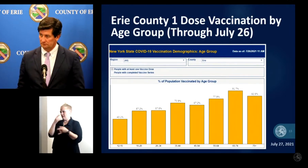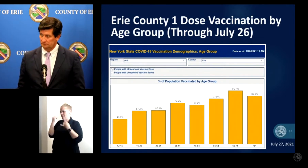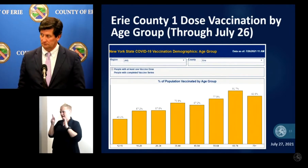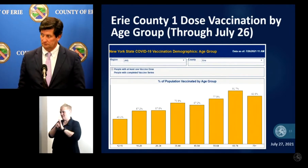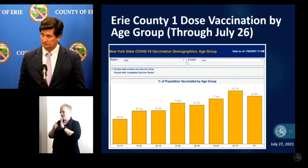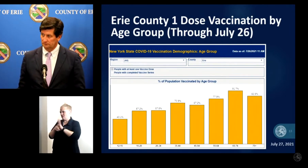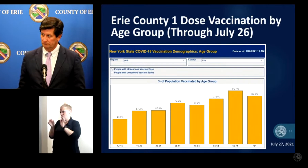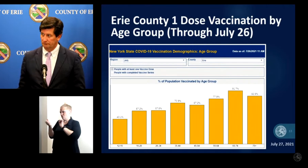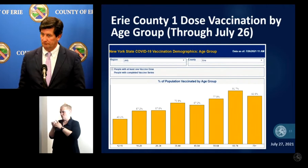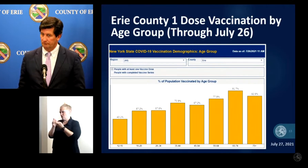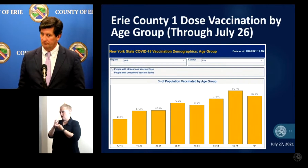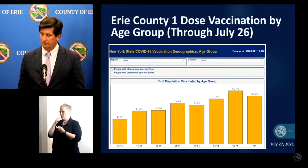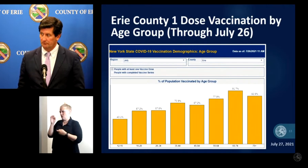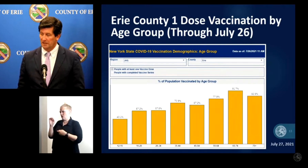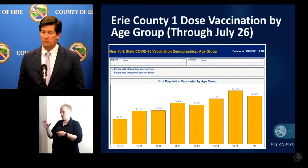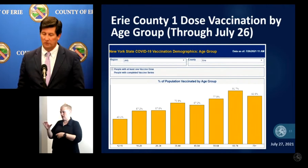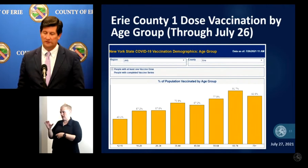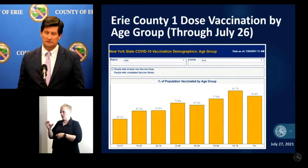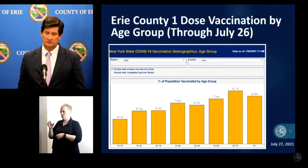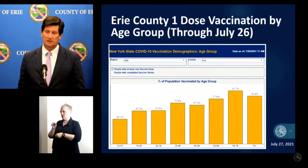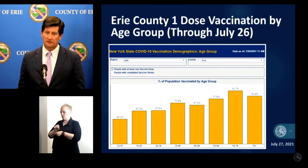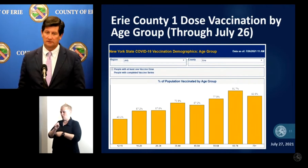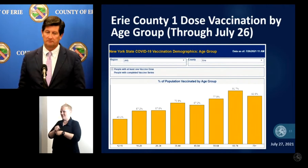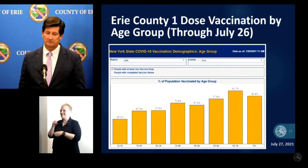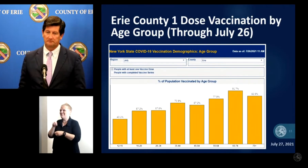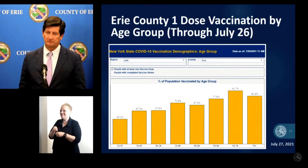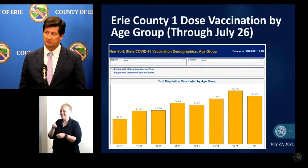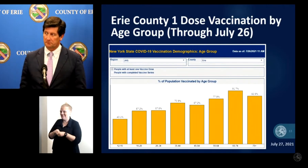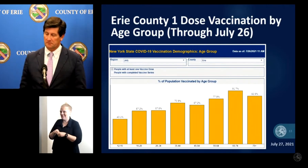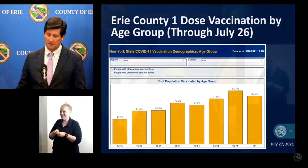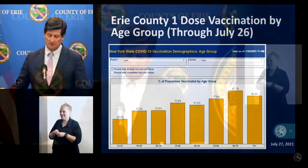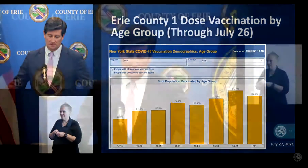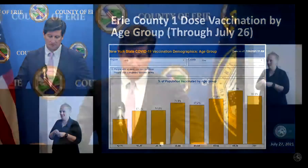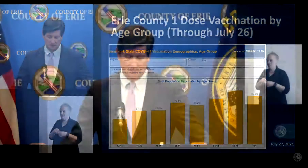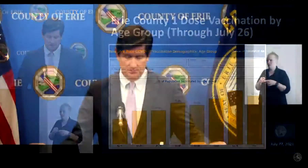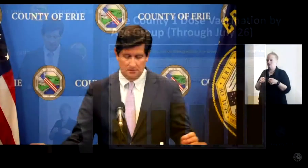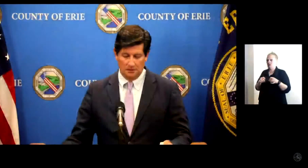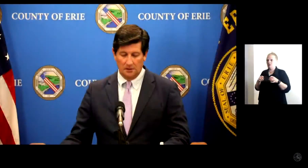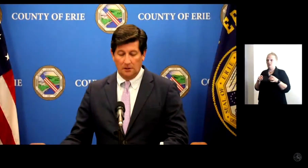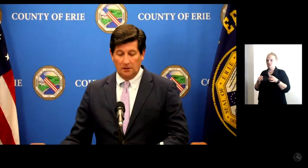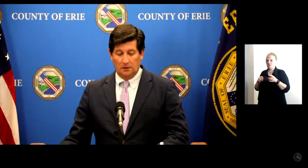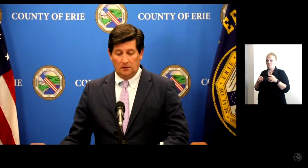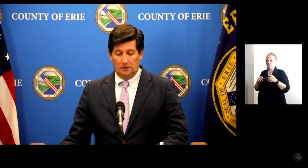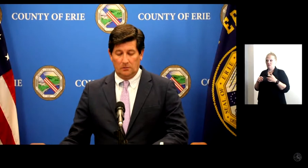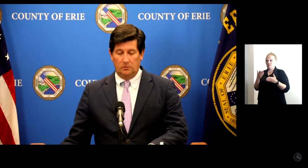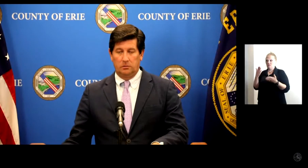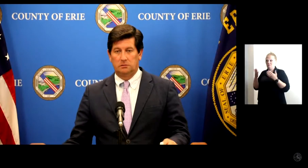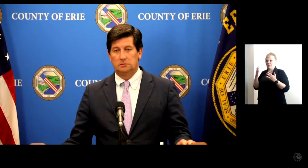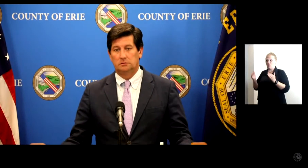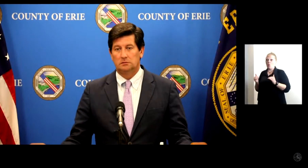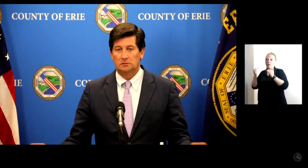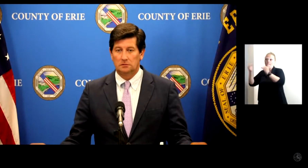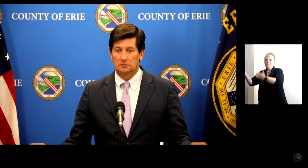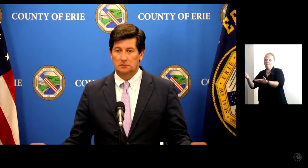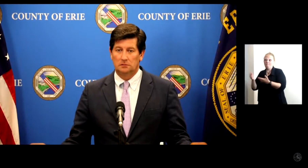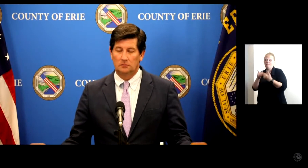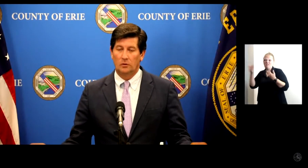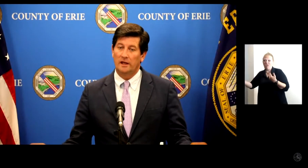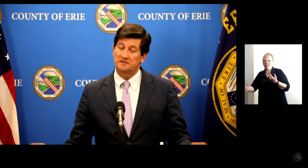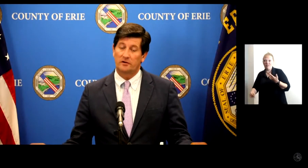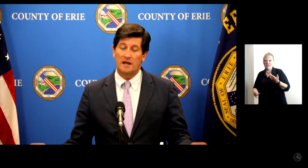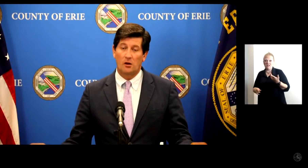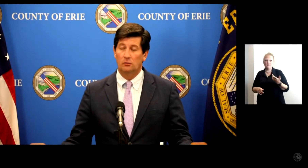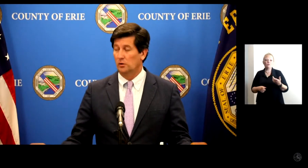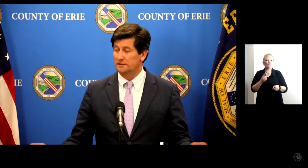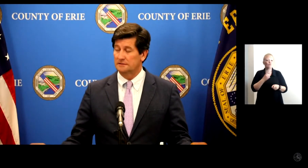for Erie County employees and buildings. And buildings, yes. Could that extend beyond that, county executive, to other parts of Erie County?